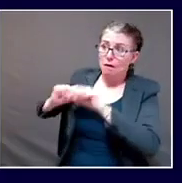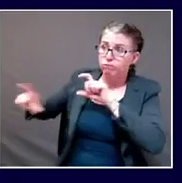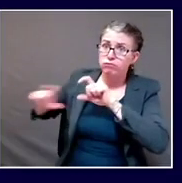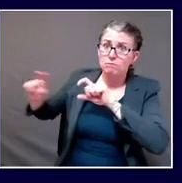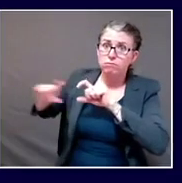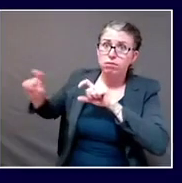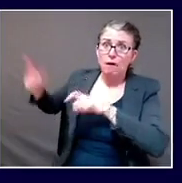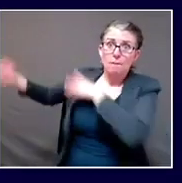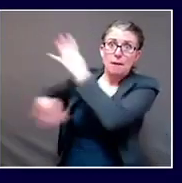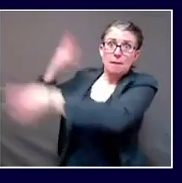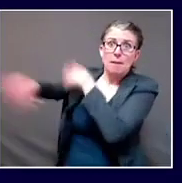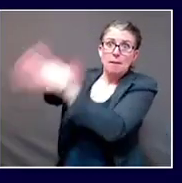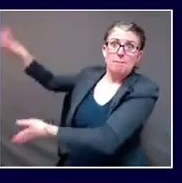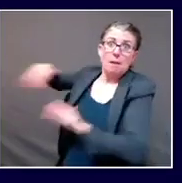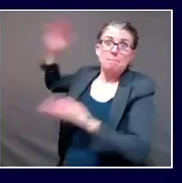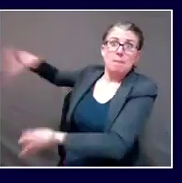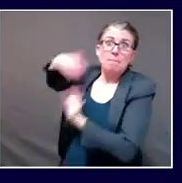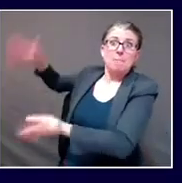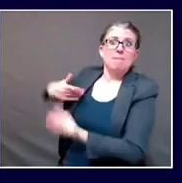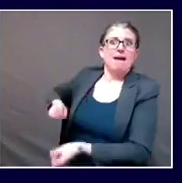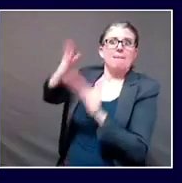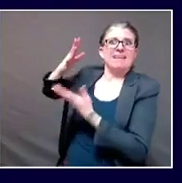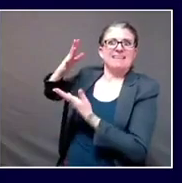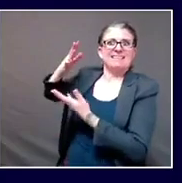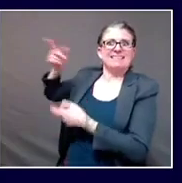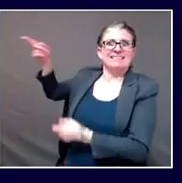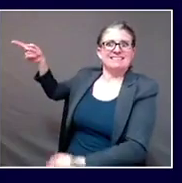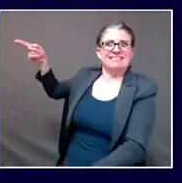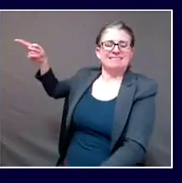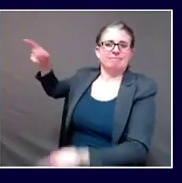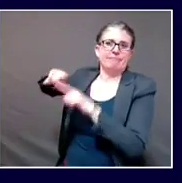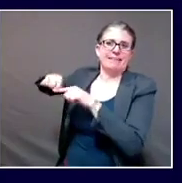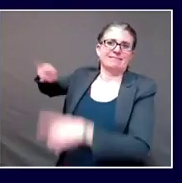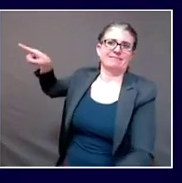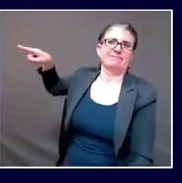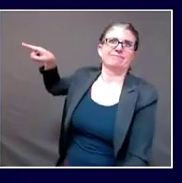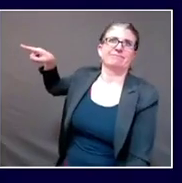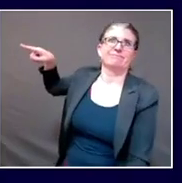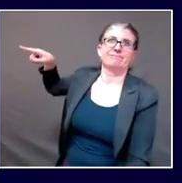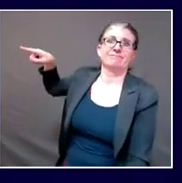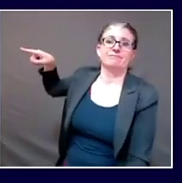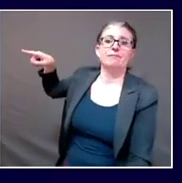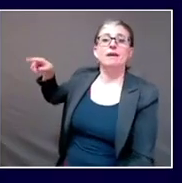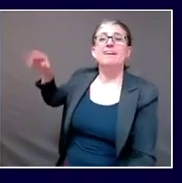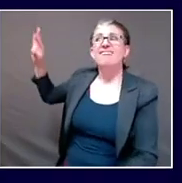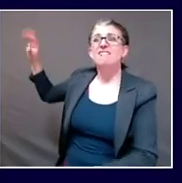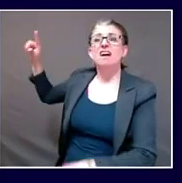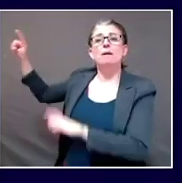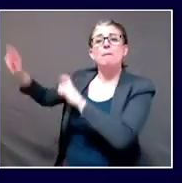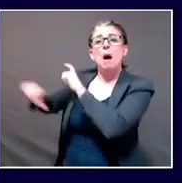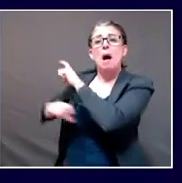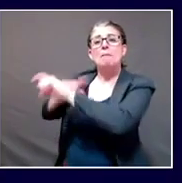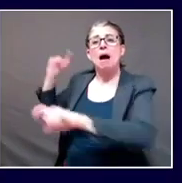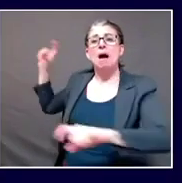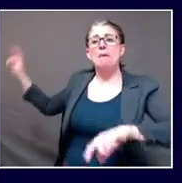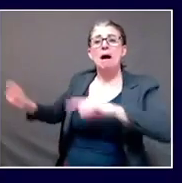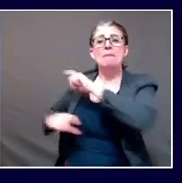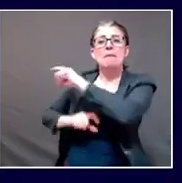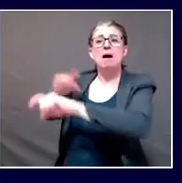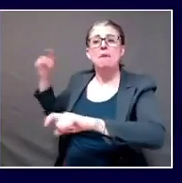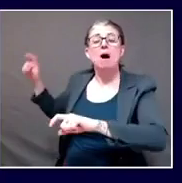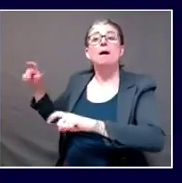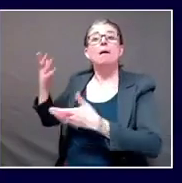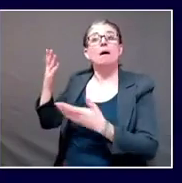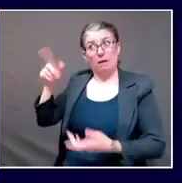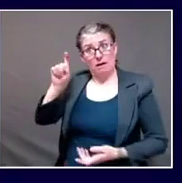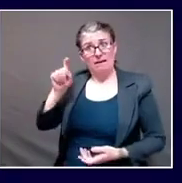We have been preparing for months now to make sure that there are as many vaccinators, people who can vaccinate, as